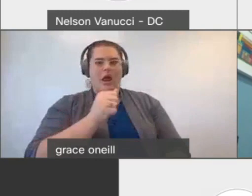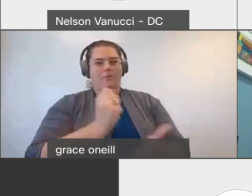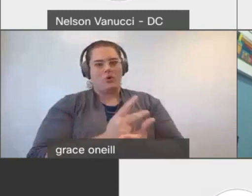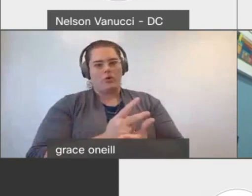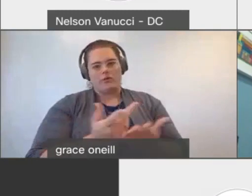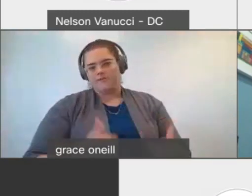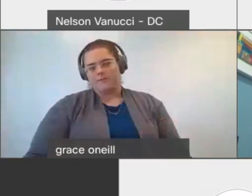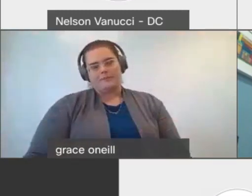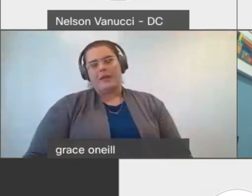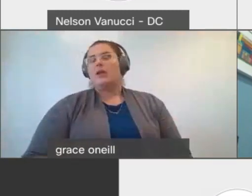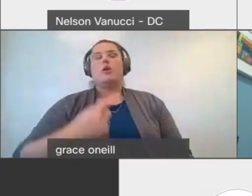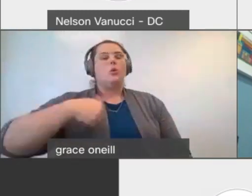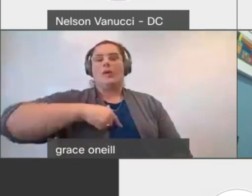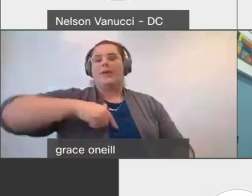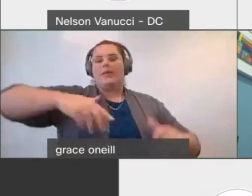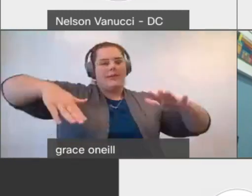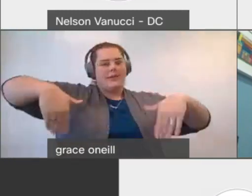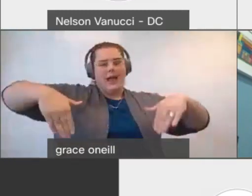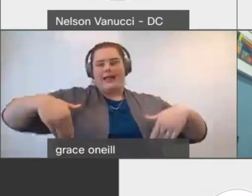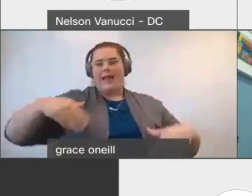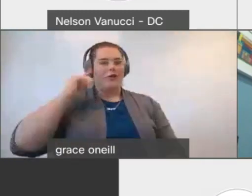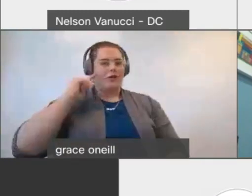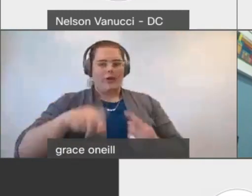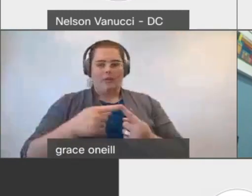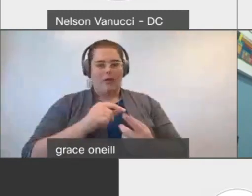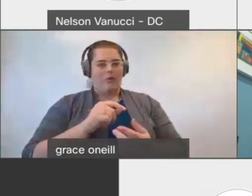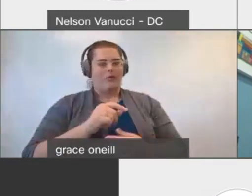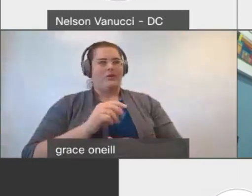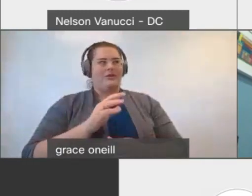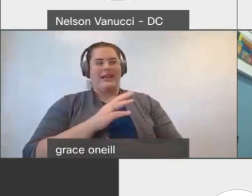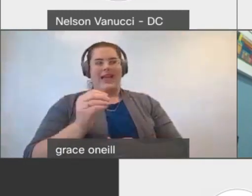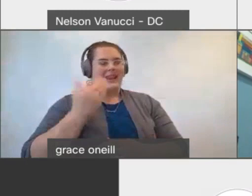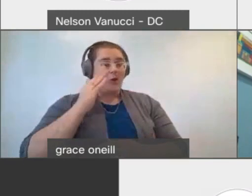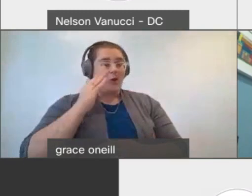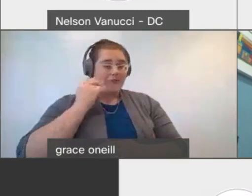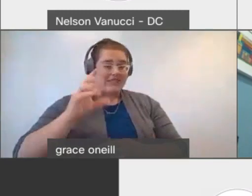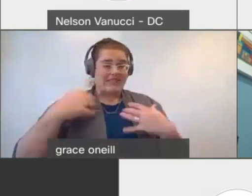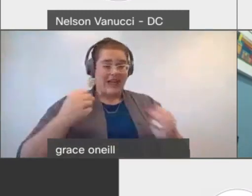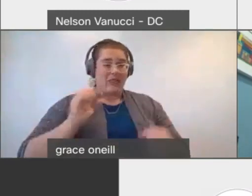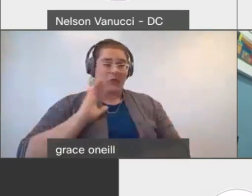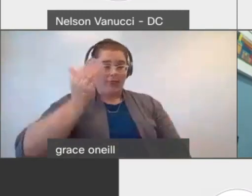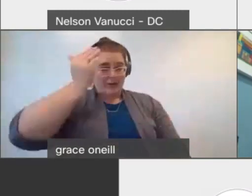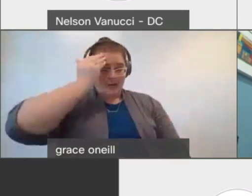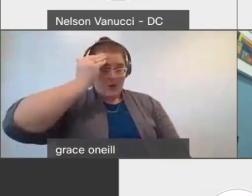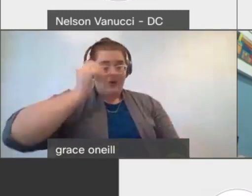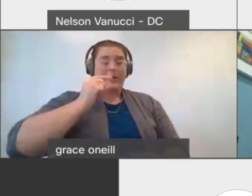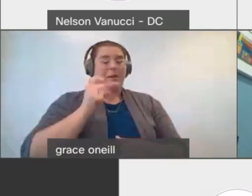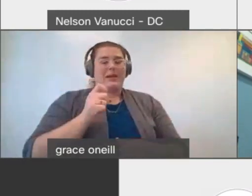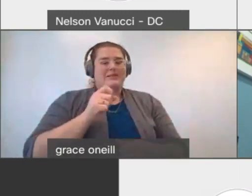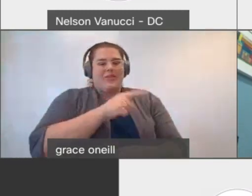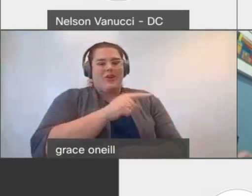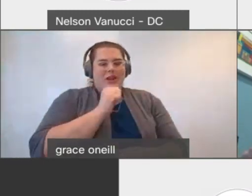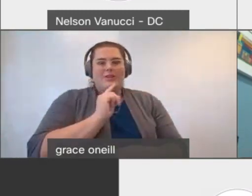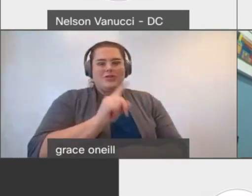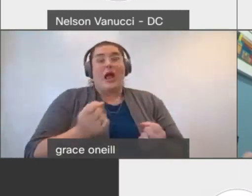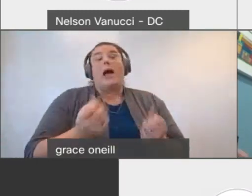haven't yet heard, and I don't know that DC Health can know, because they don't know how many of these they're going to